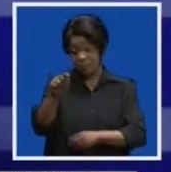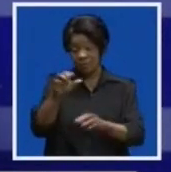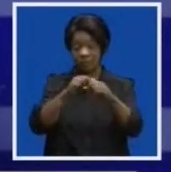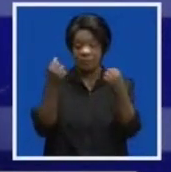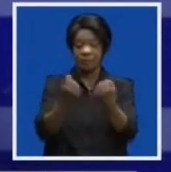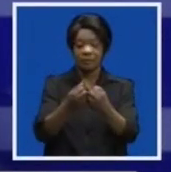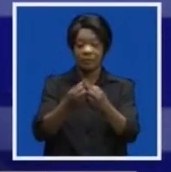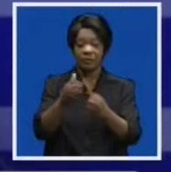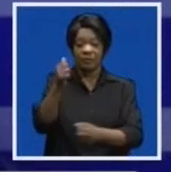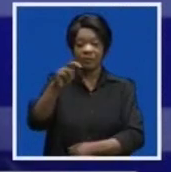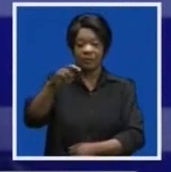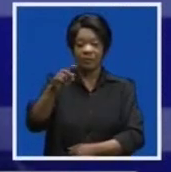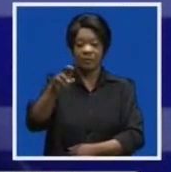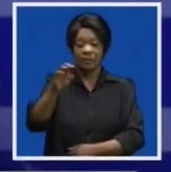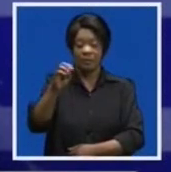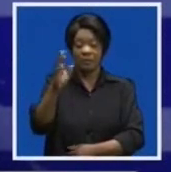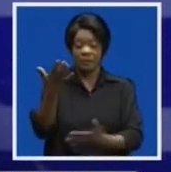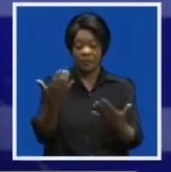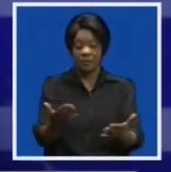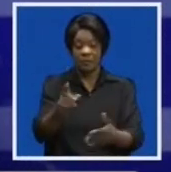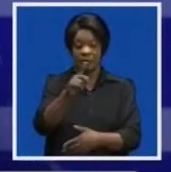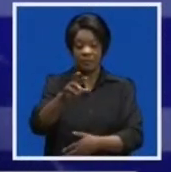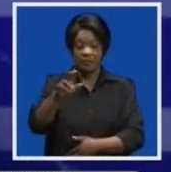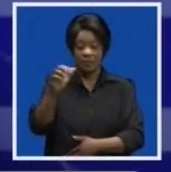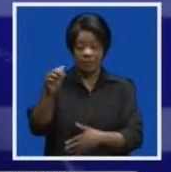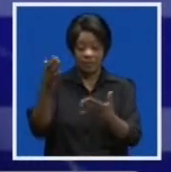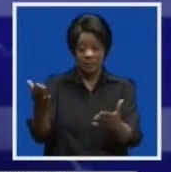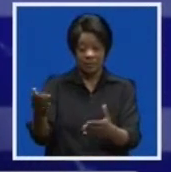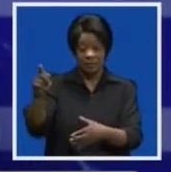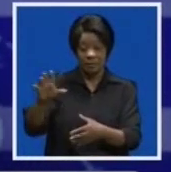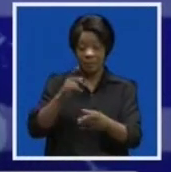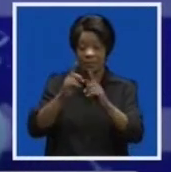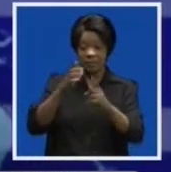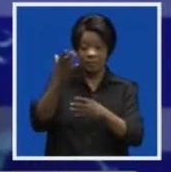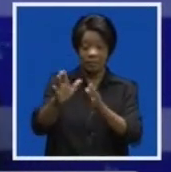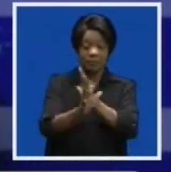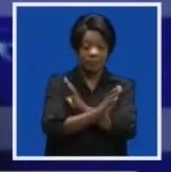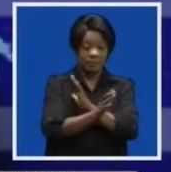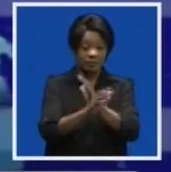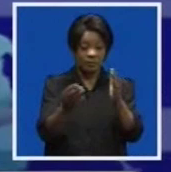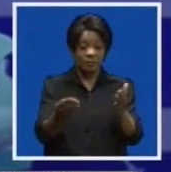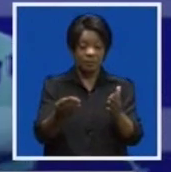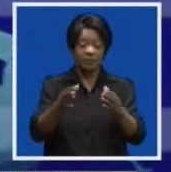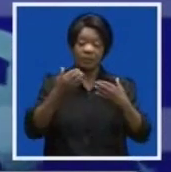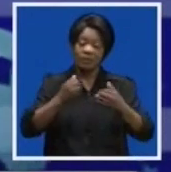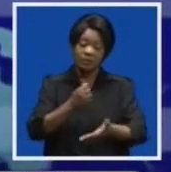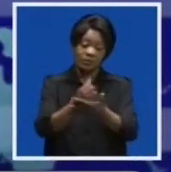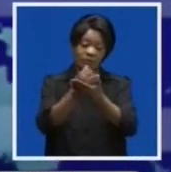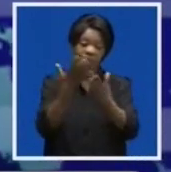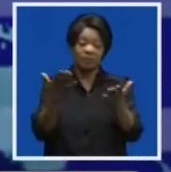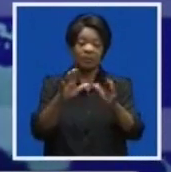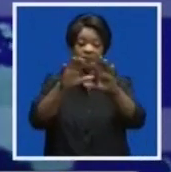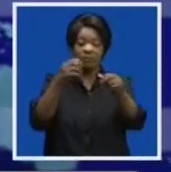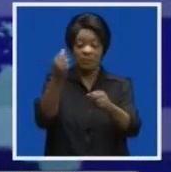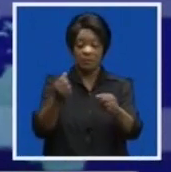association wants to work with the Food Reserve Agency, FRA, and Grain Traders Association of Zambia to help stabilize mealie